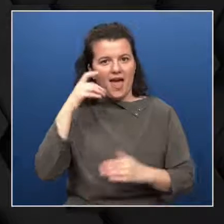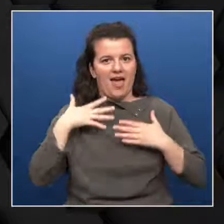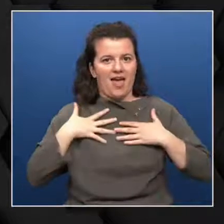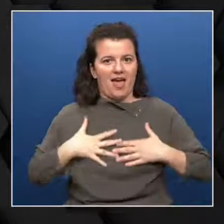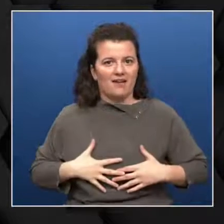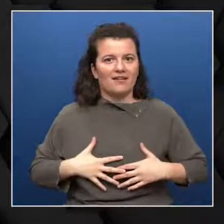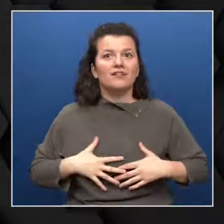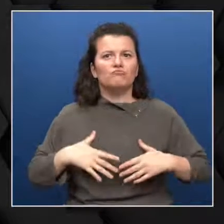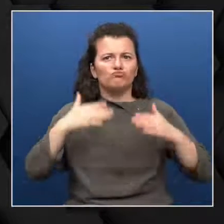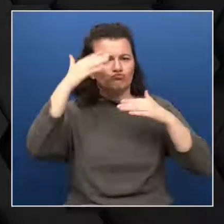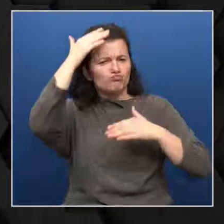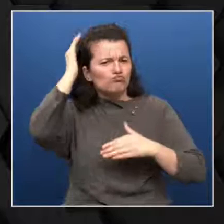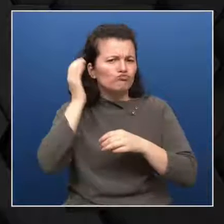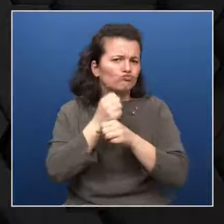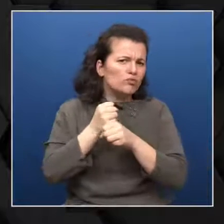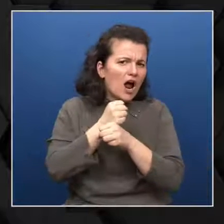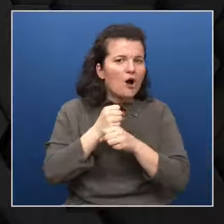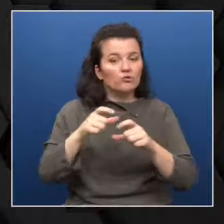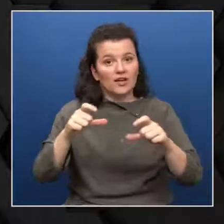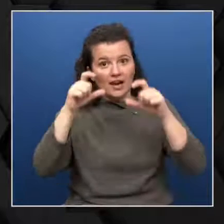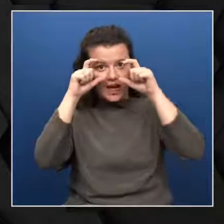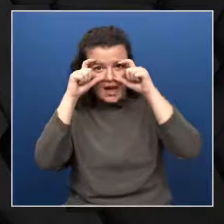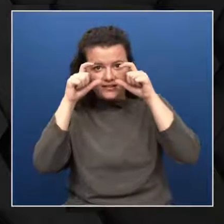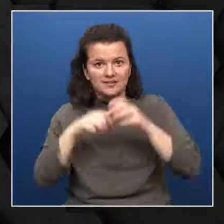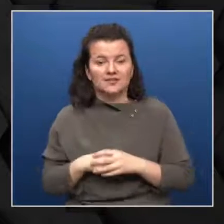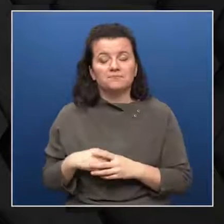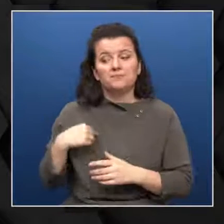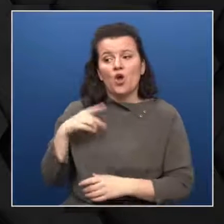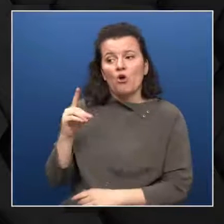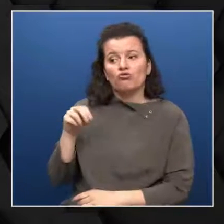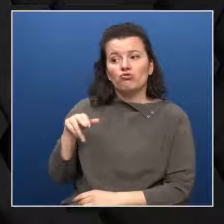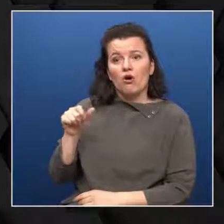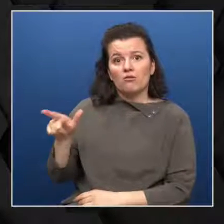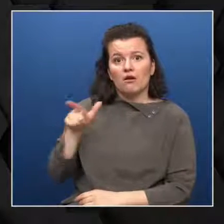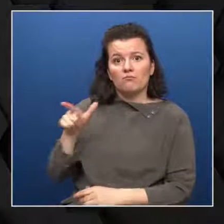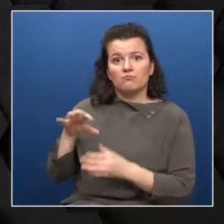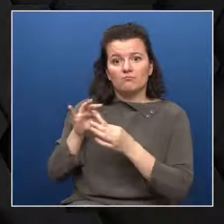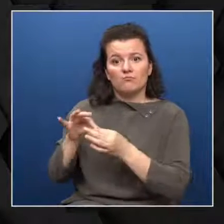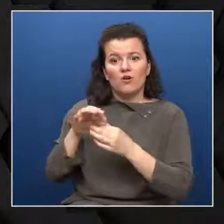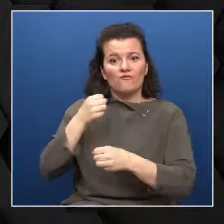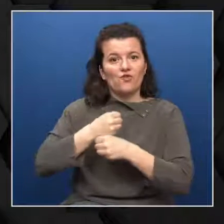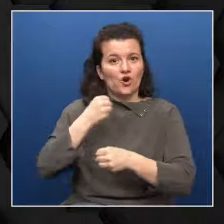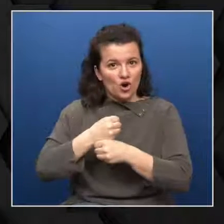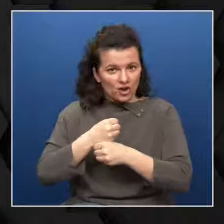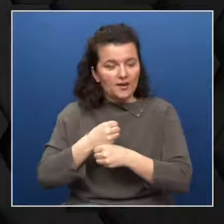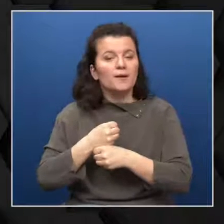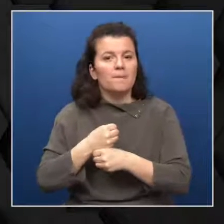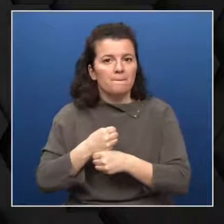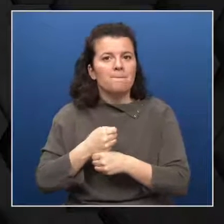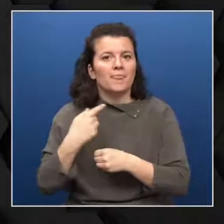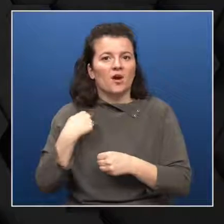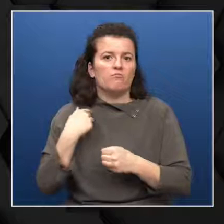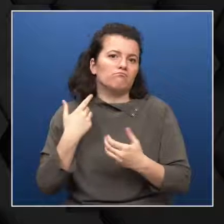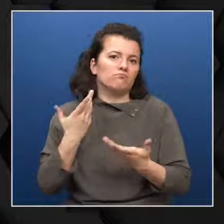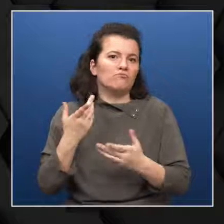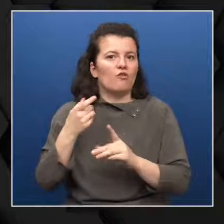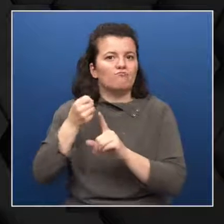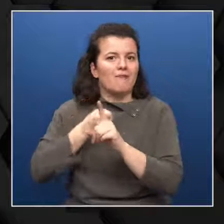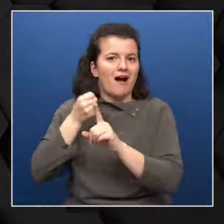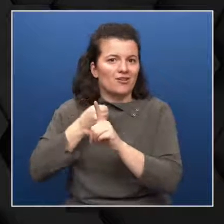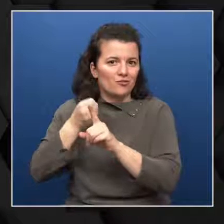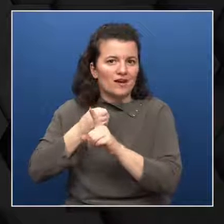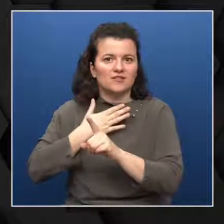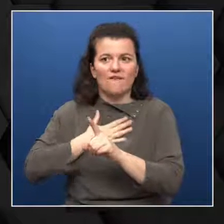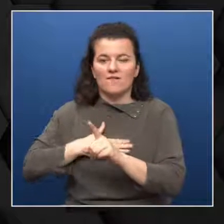And I work with Donna to bring the Java advocates' wondrous development experience with the